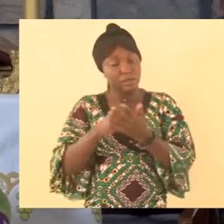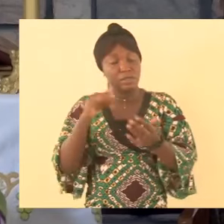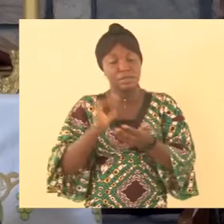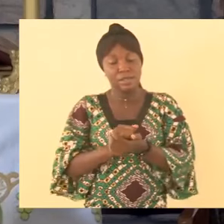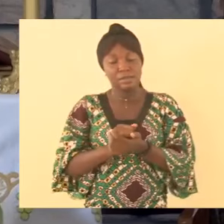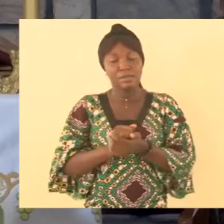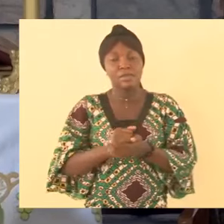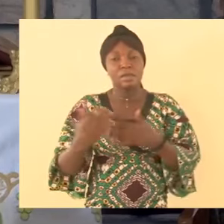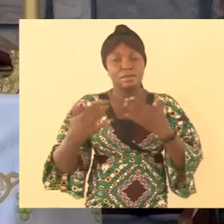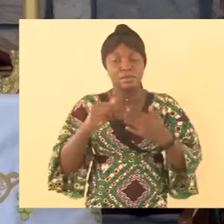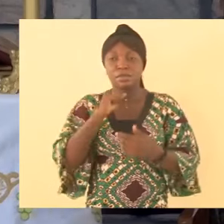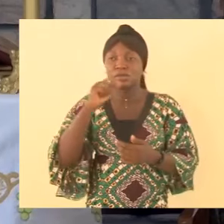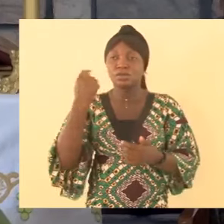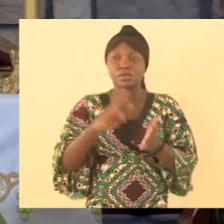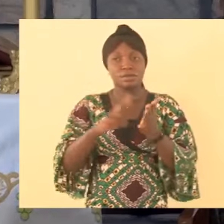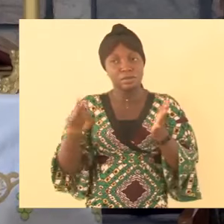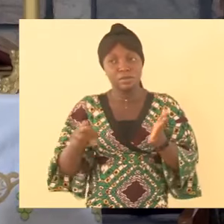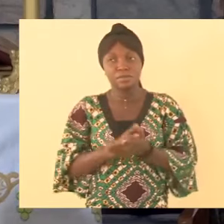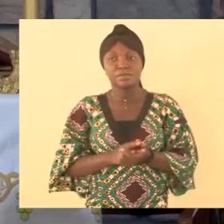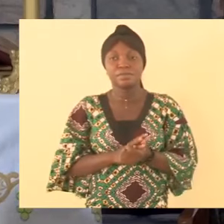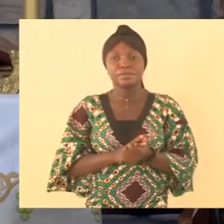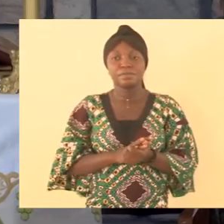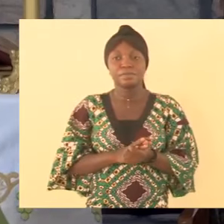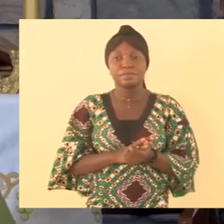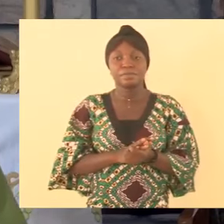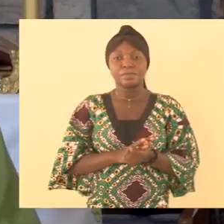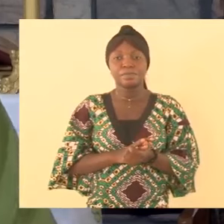that matters, not the result.